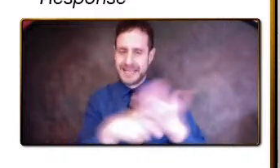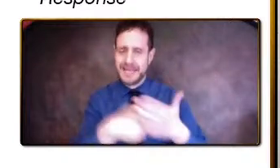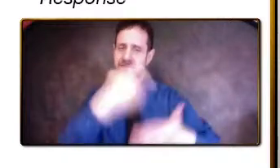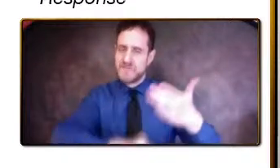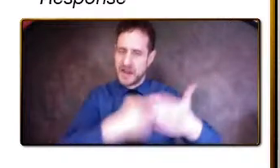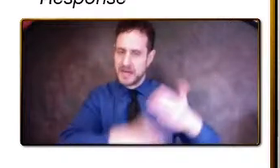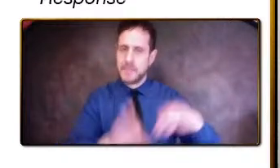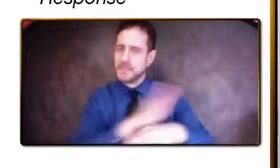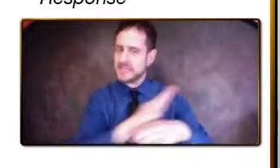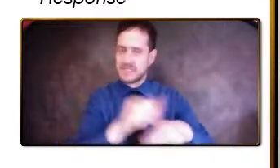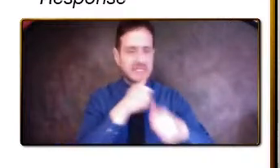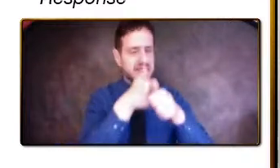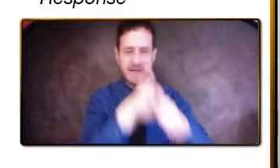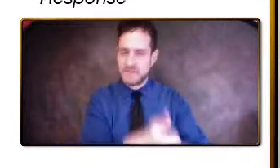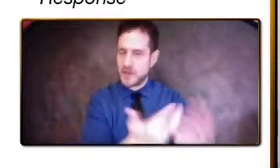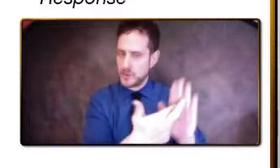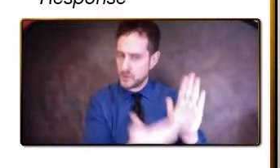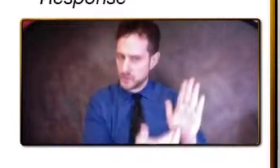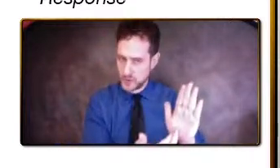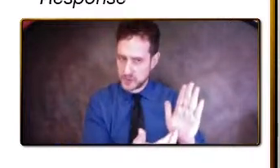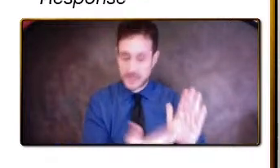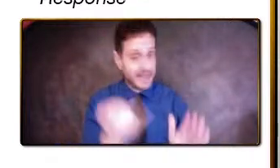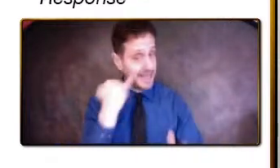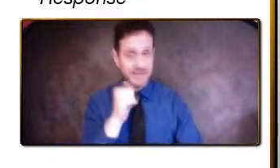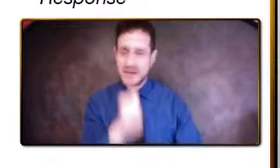measures? If not, why?